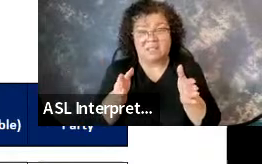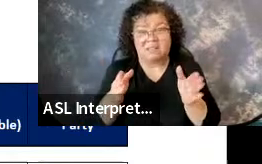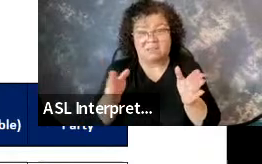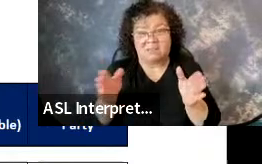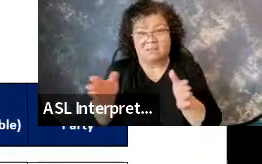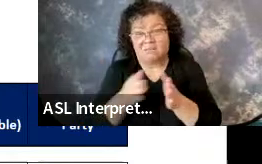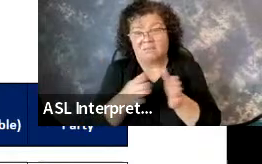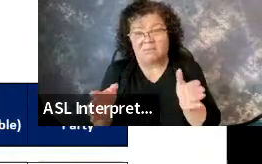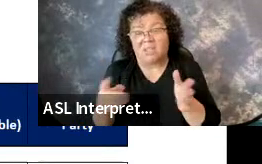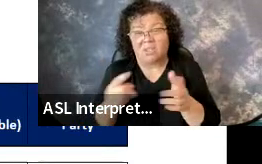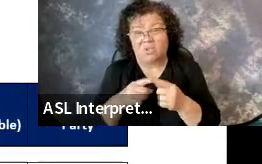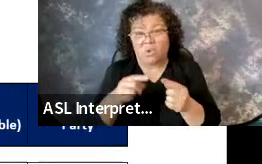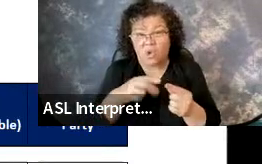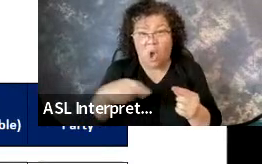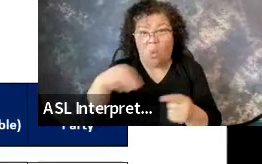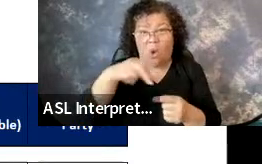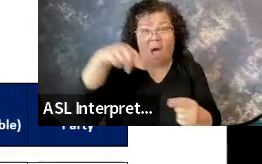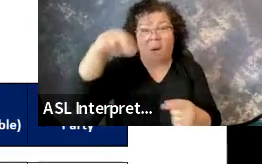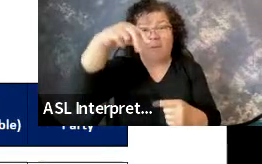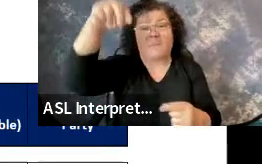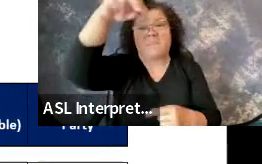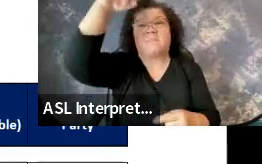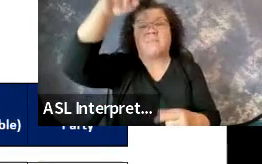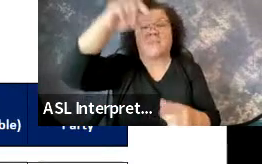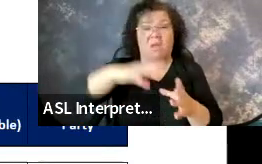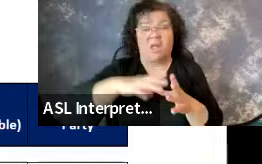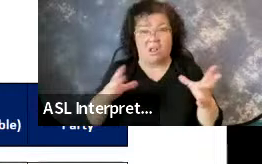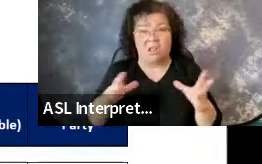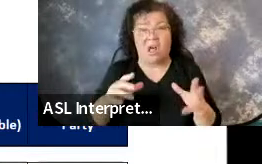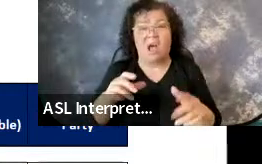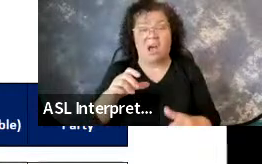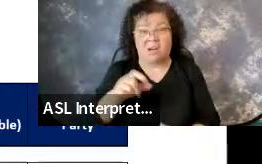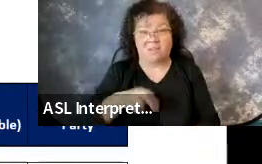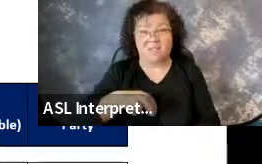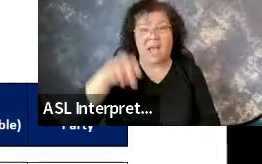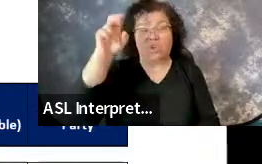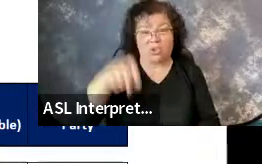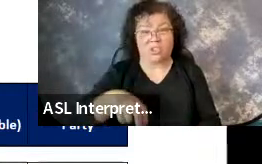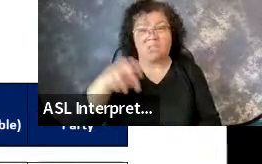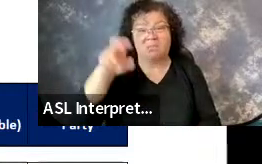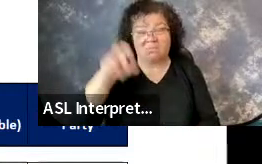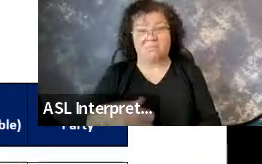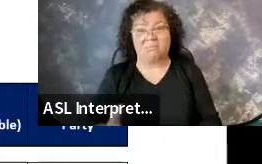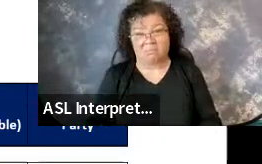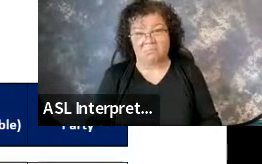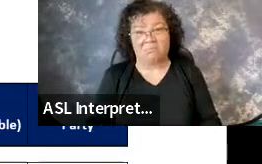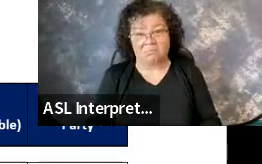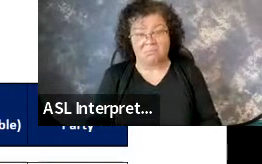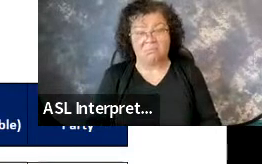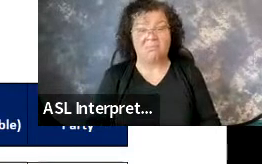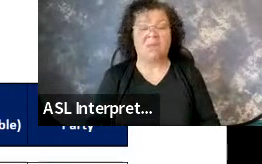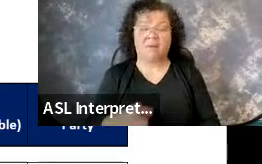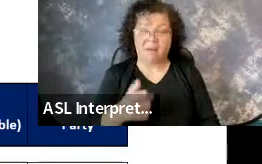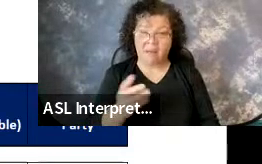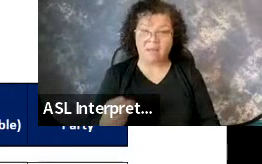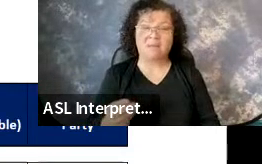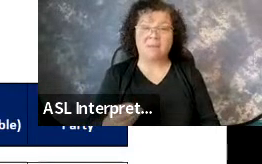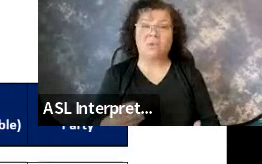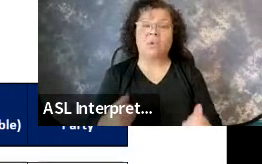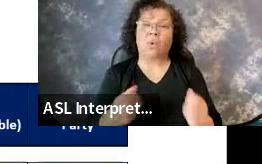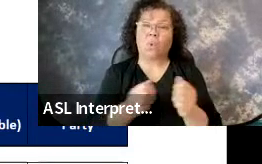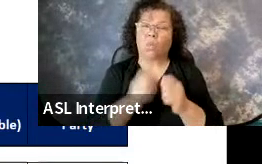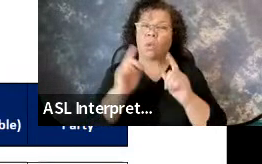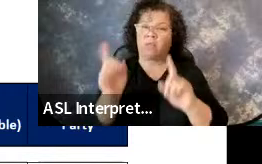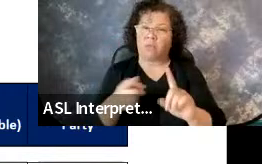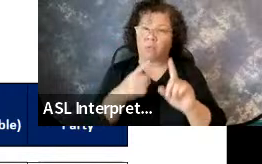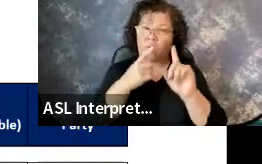a lot of stairs to hook up. And so, and you know, with the goal